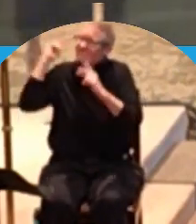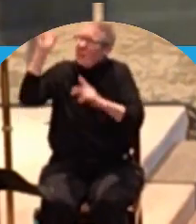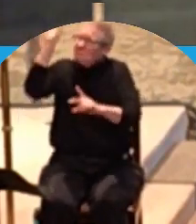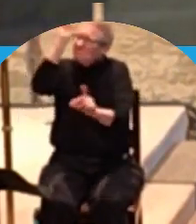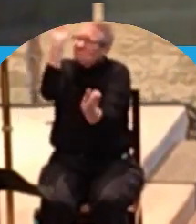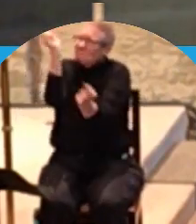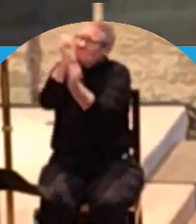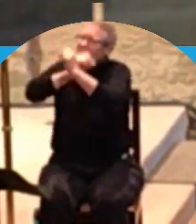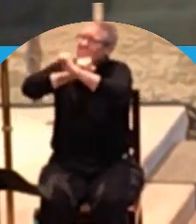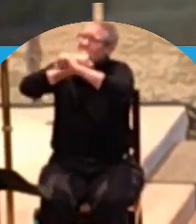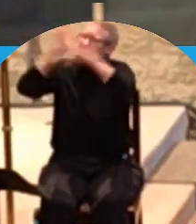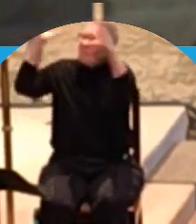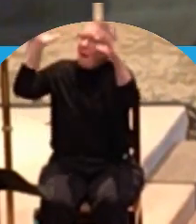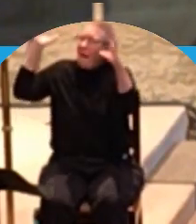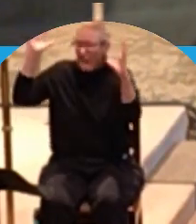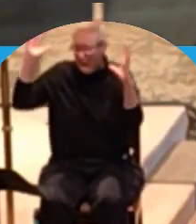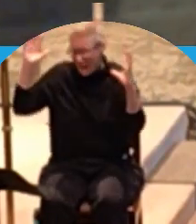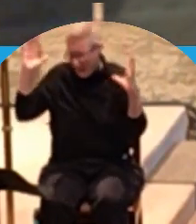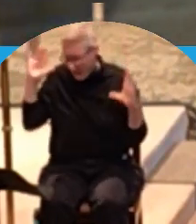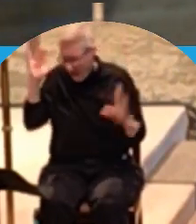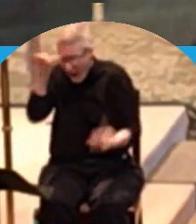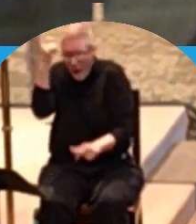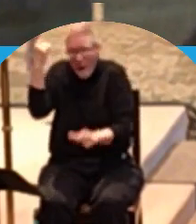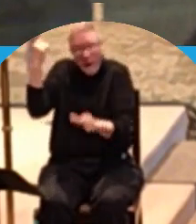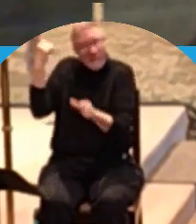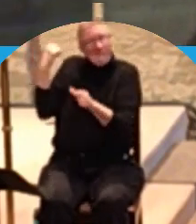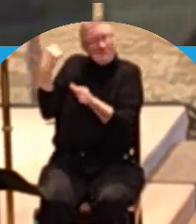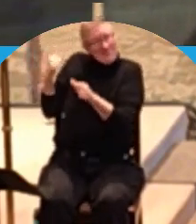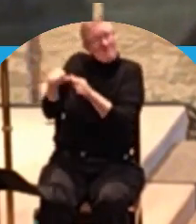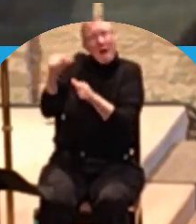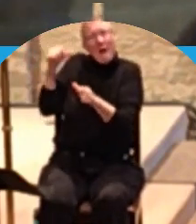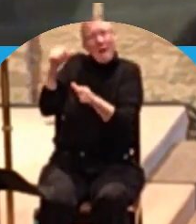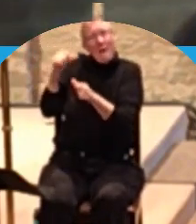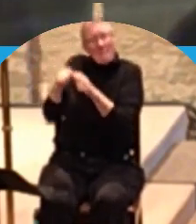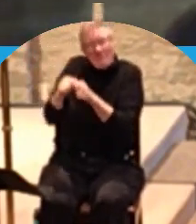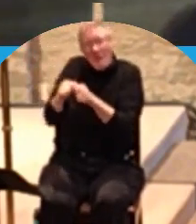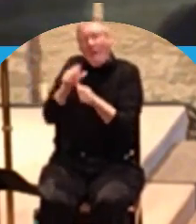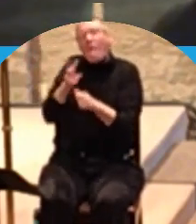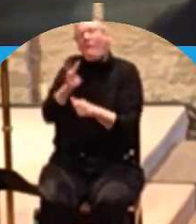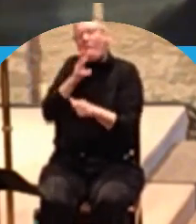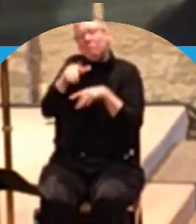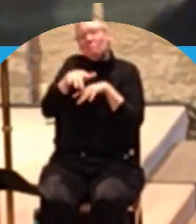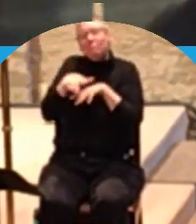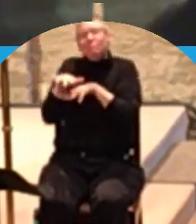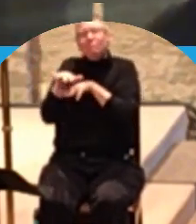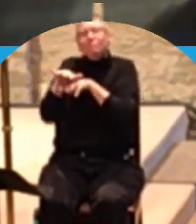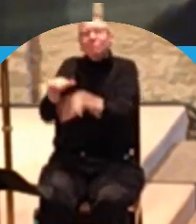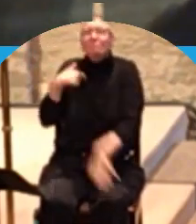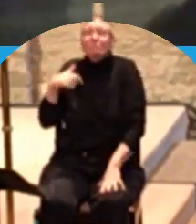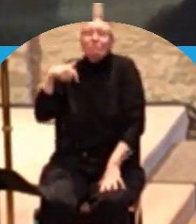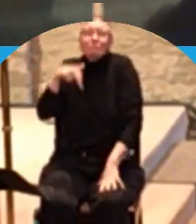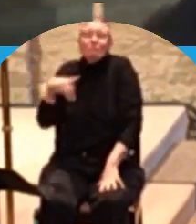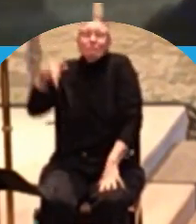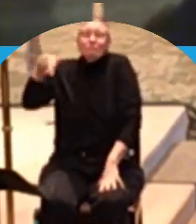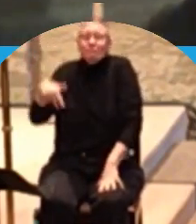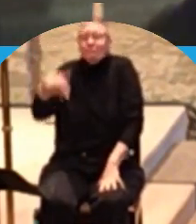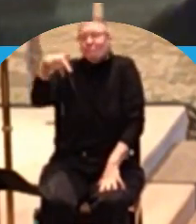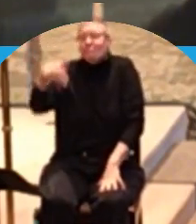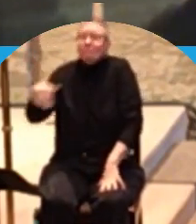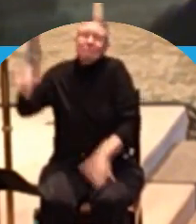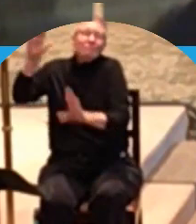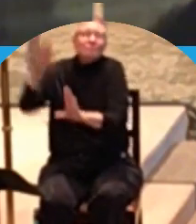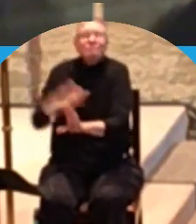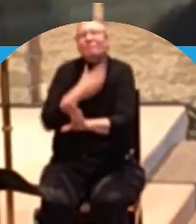Oh, I was barefoot in a creek, singing songs